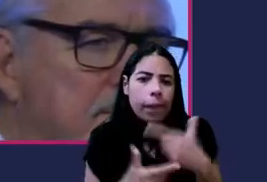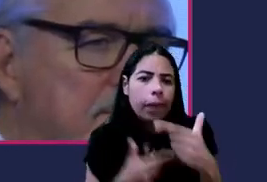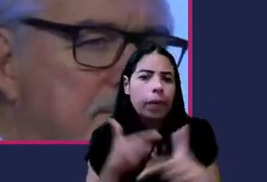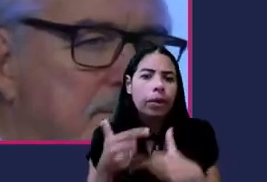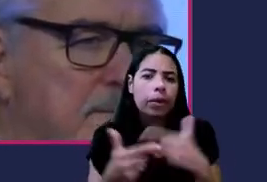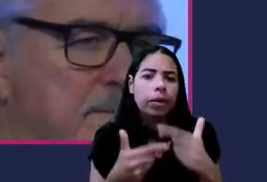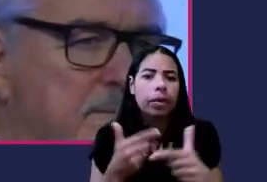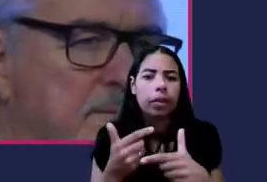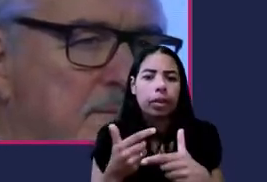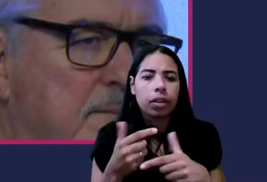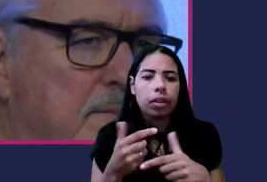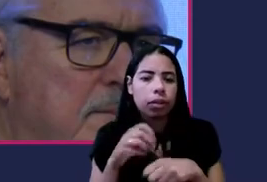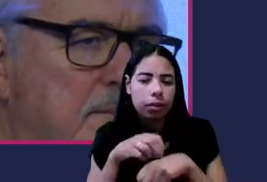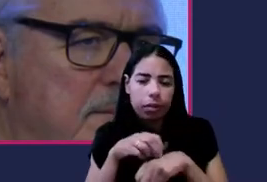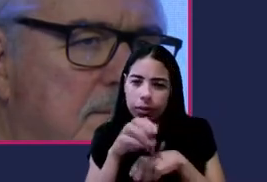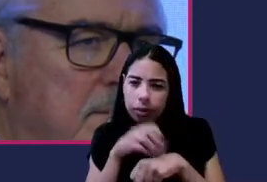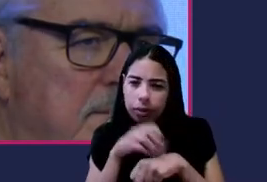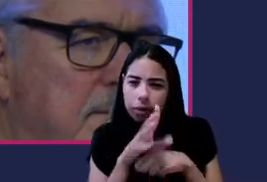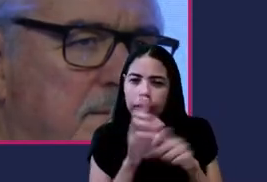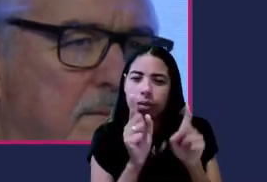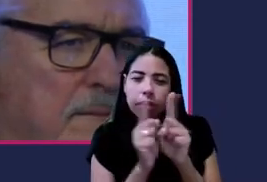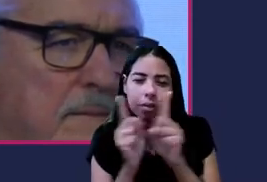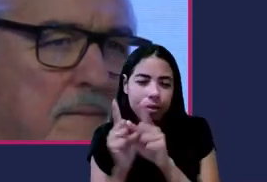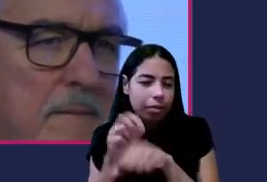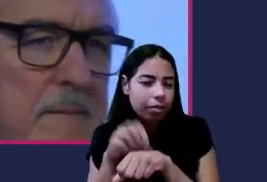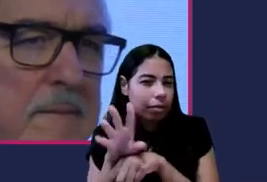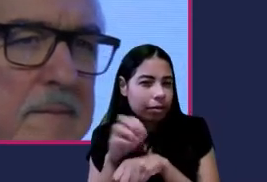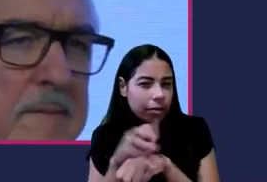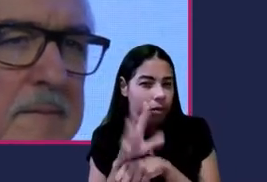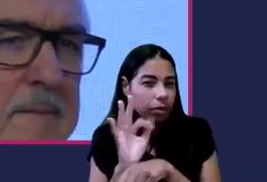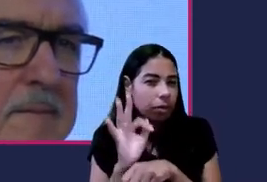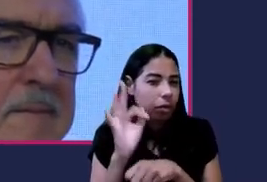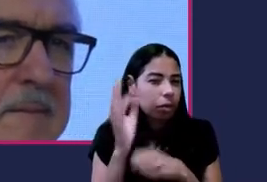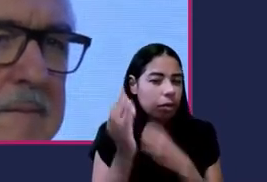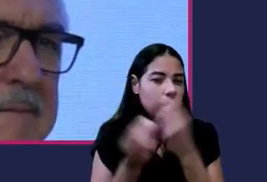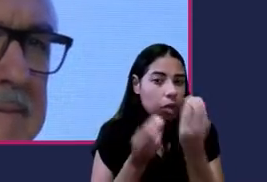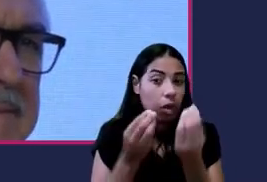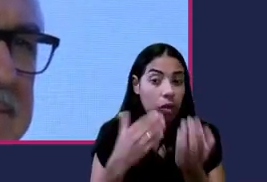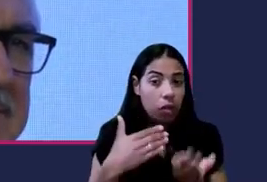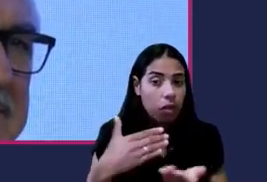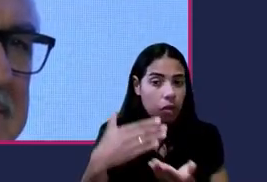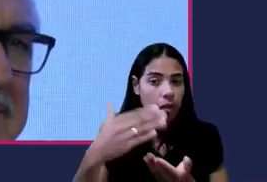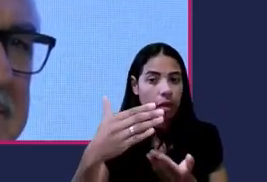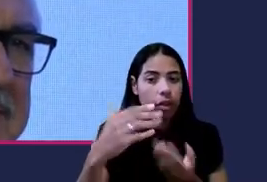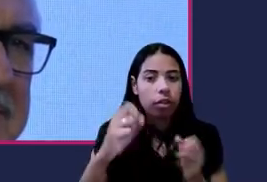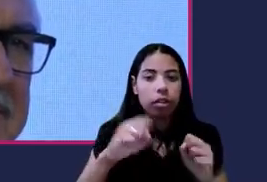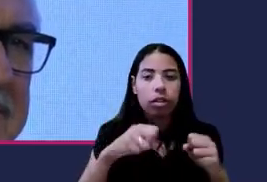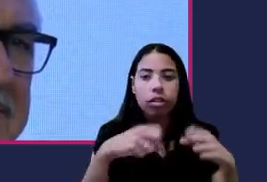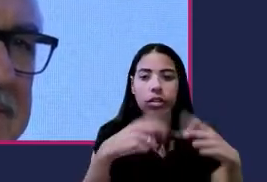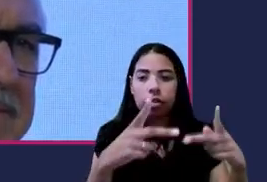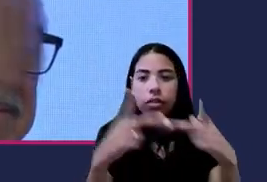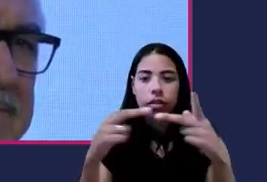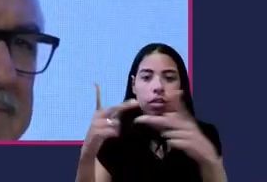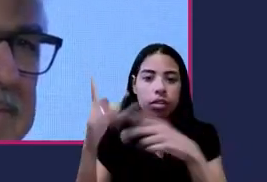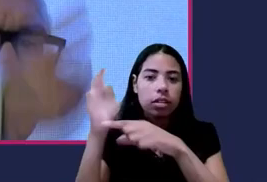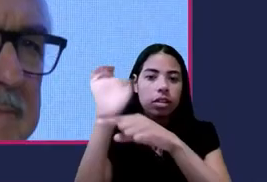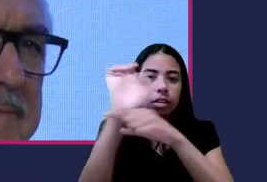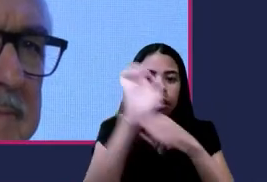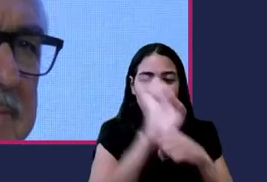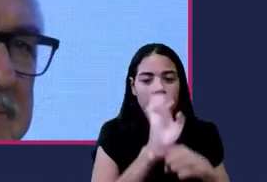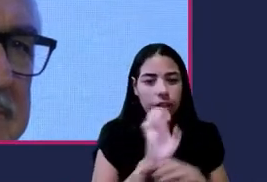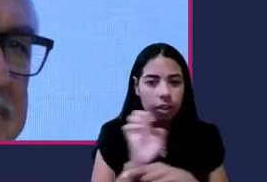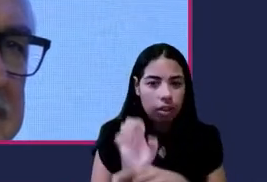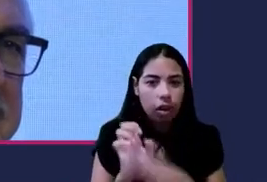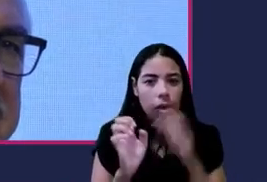And we've been working really hard. Like you said, I'm going to give you some spoilers here. We are going to go around